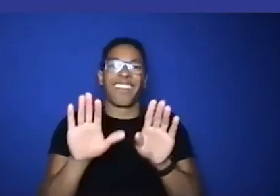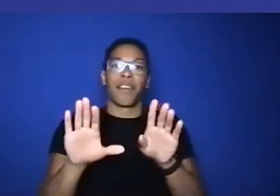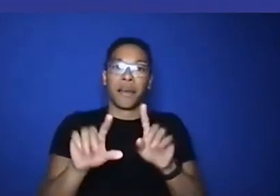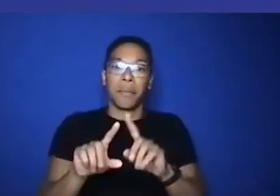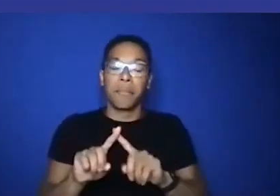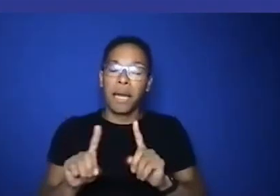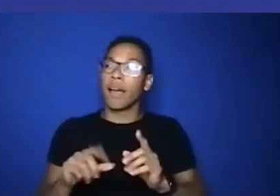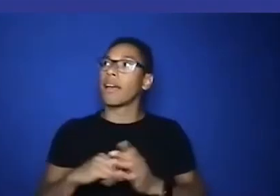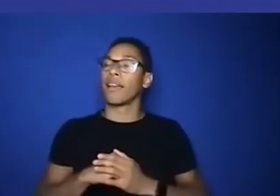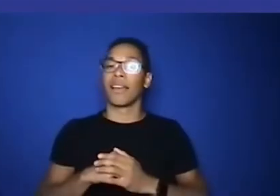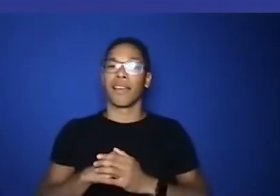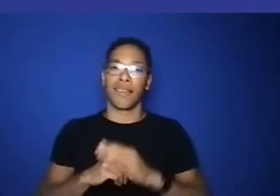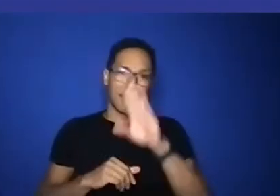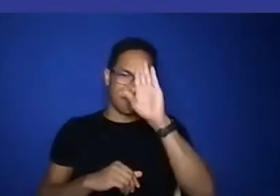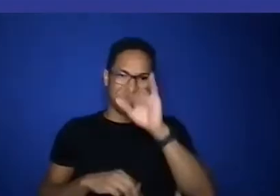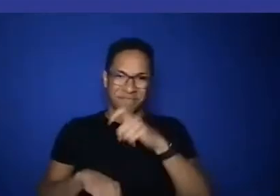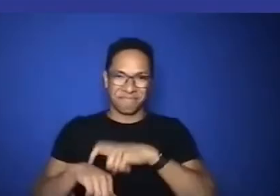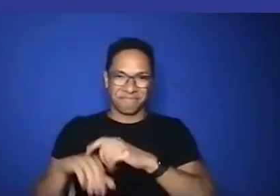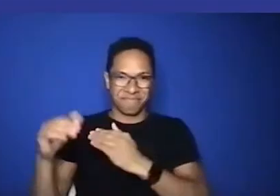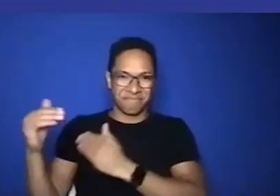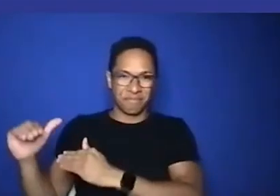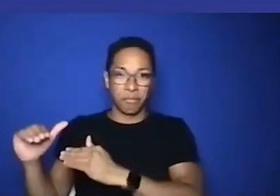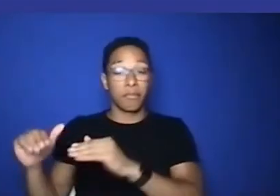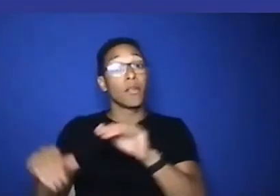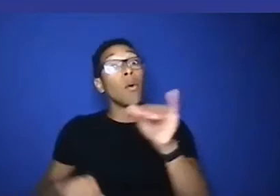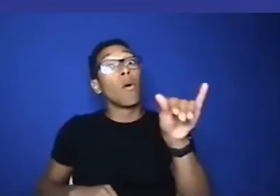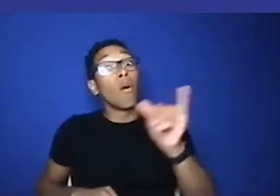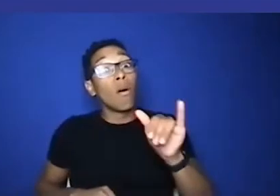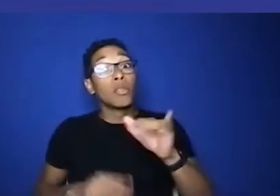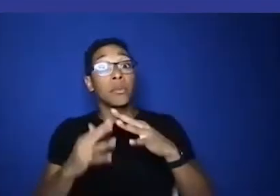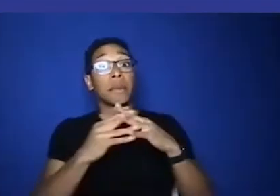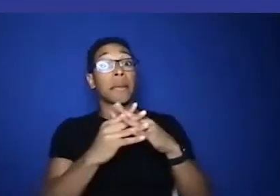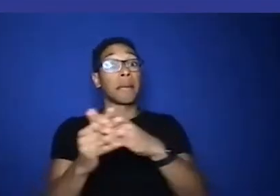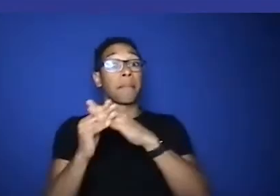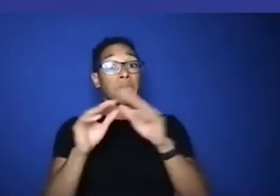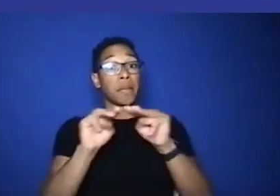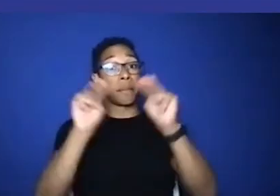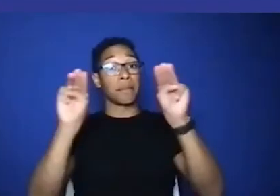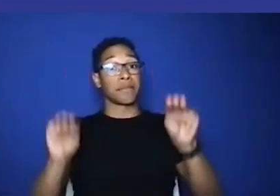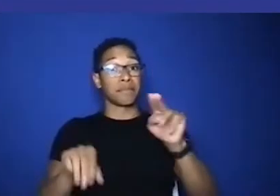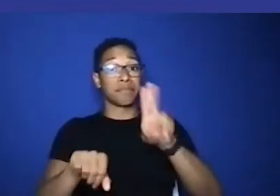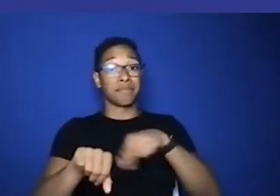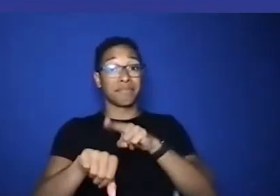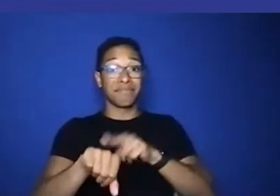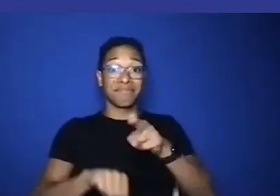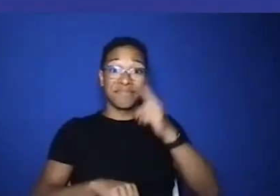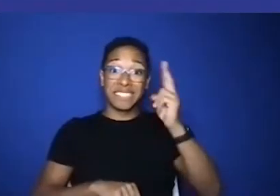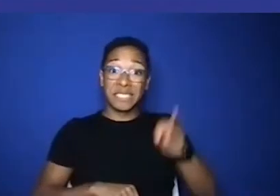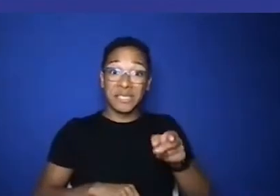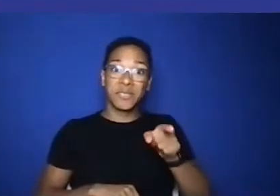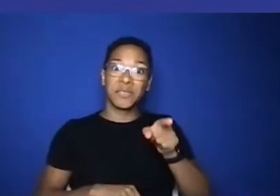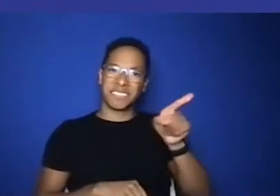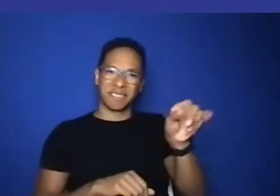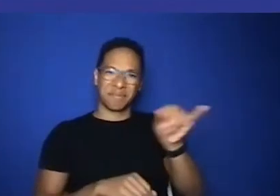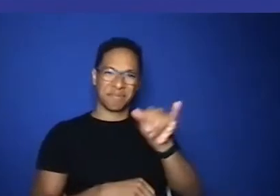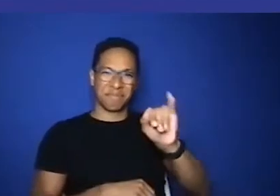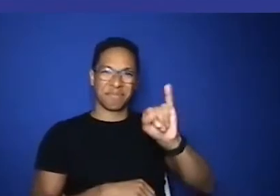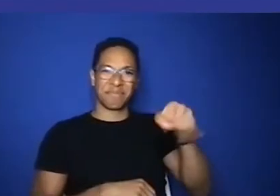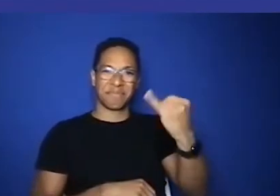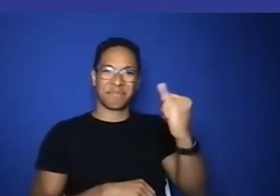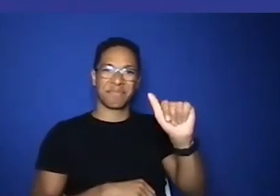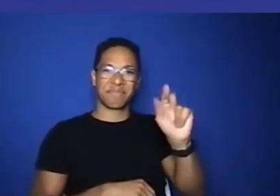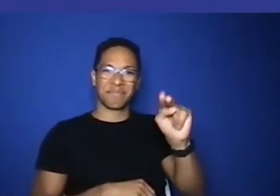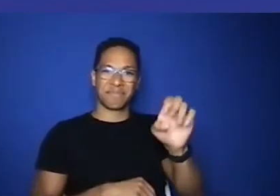way. But also at the American Museum of Natural History that Jane mentioned earlier, they have the remains